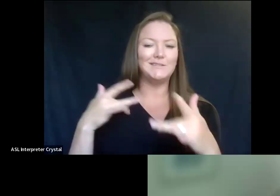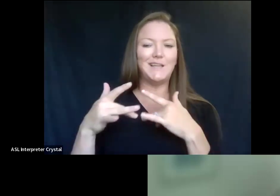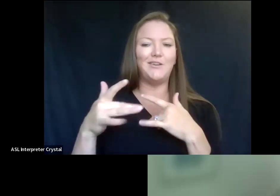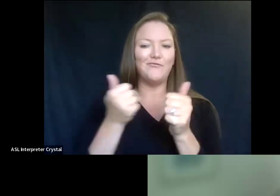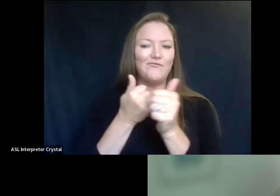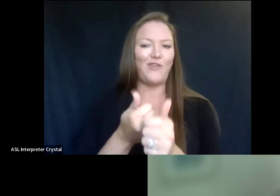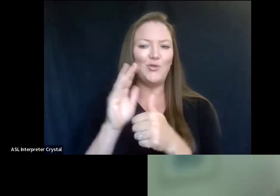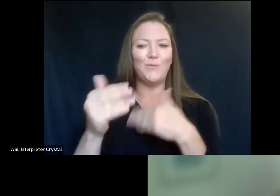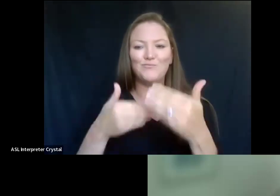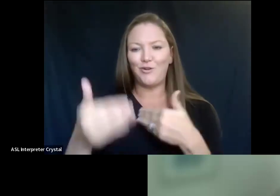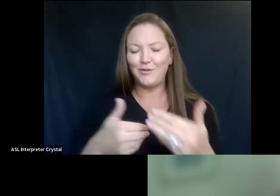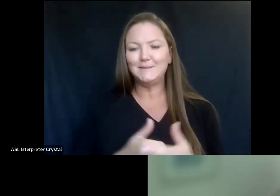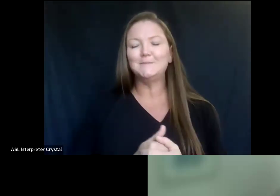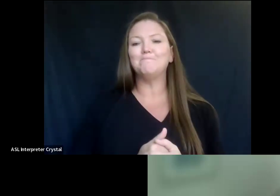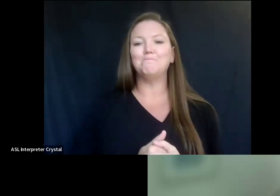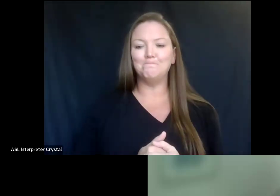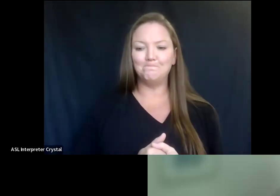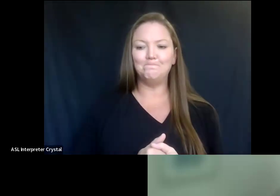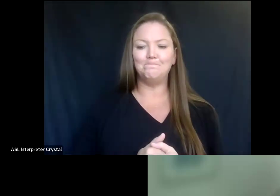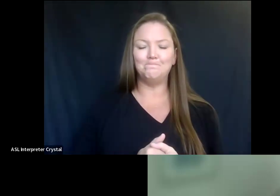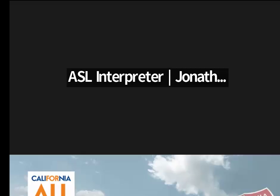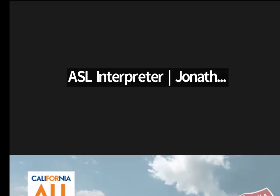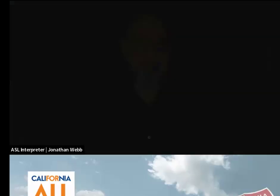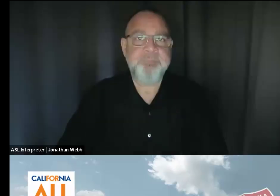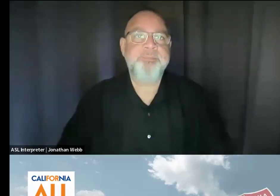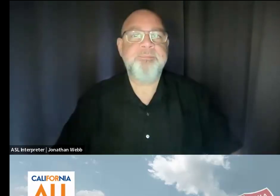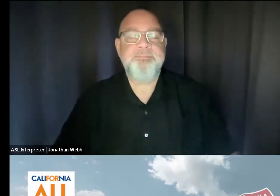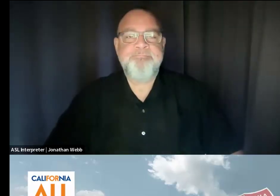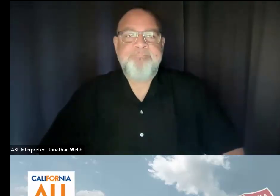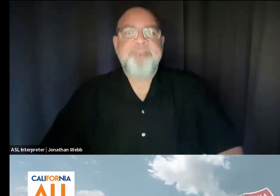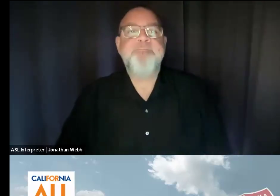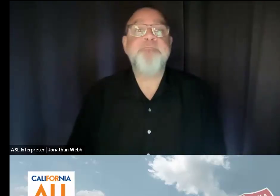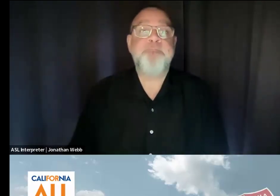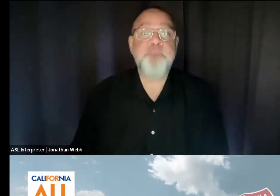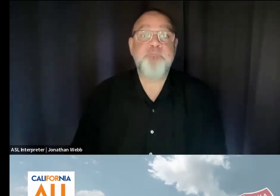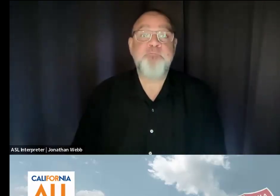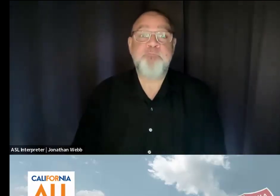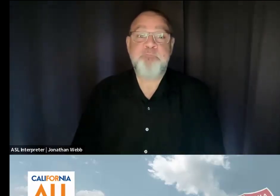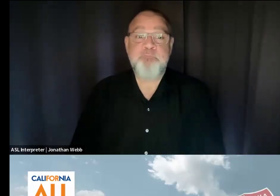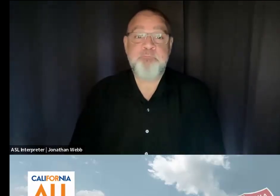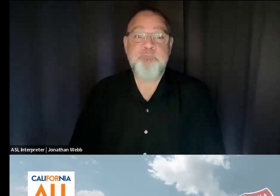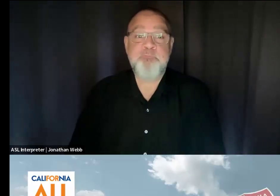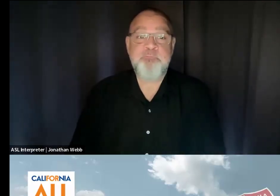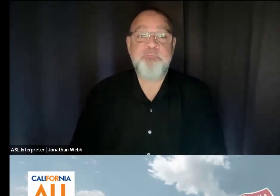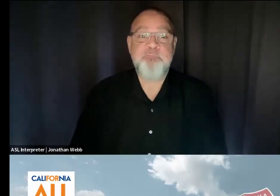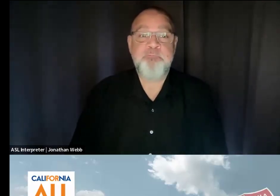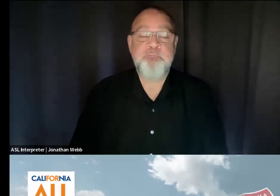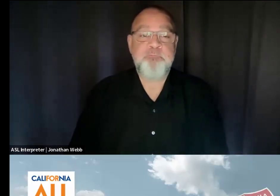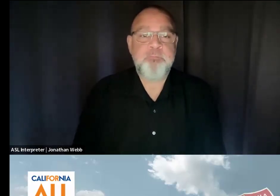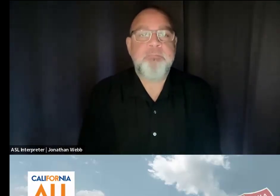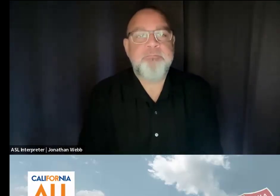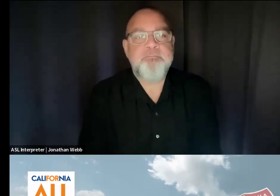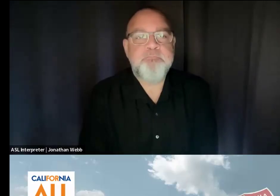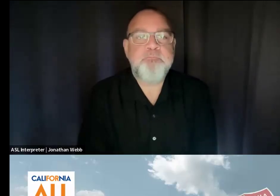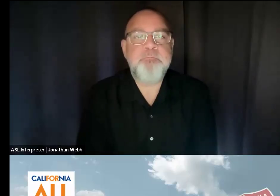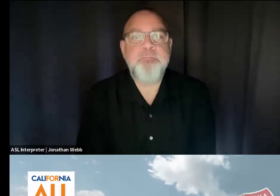you make as you go along. Um, the next question I have is kind of maybe related to this and related to the other